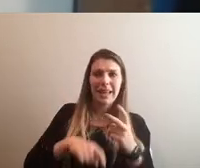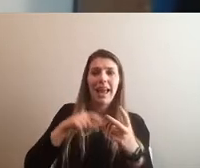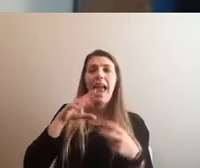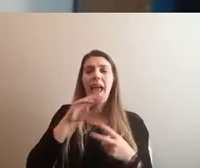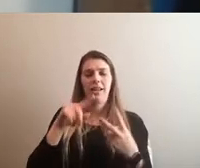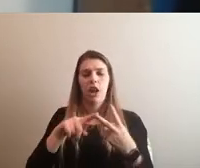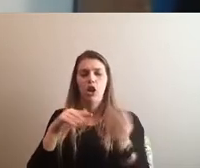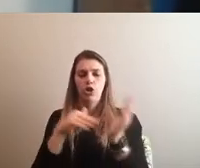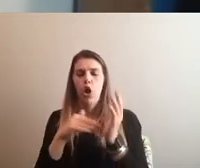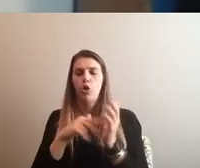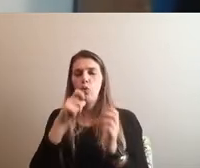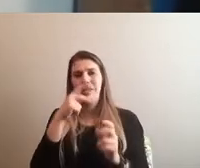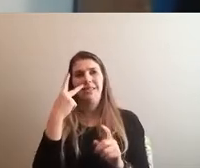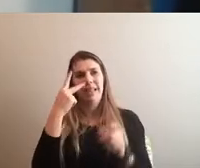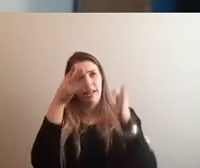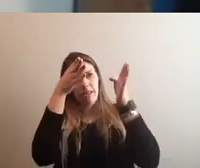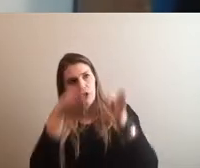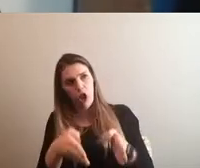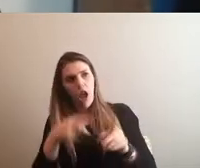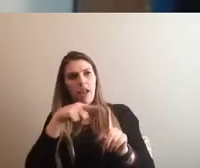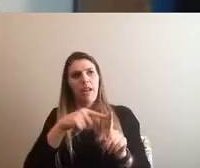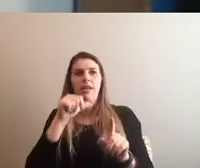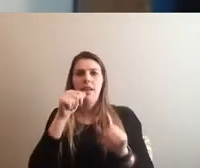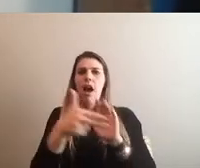sees your child as a child and not as